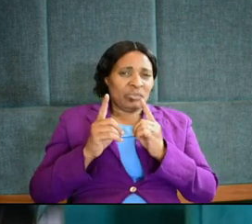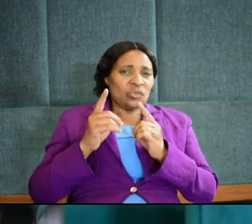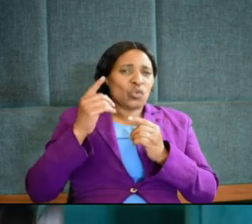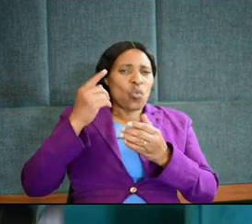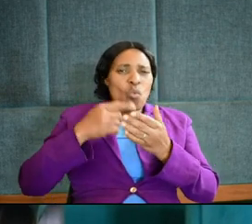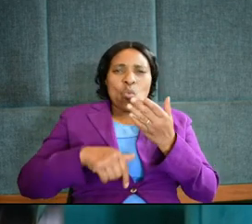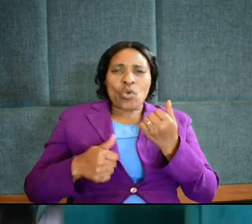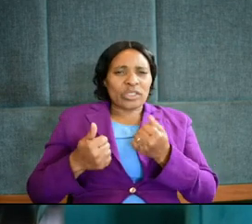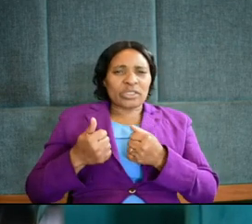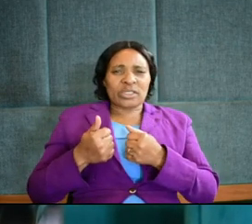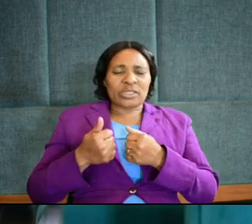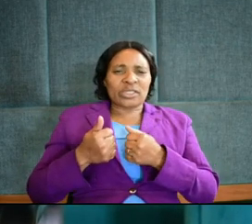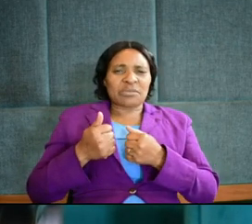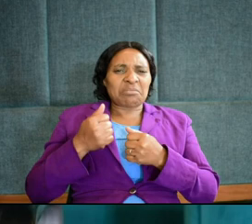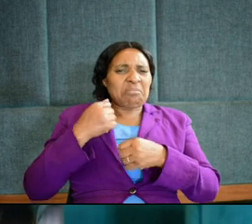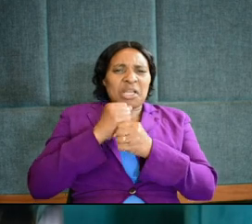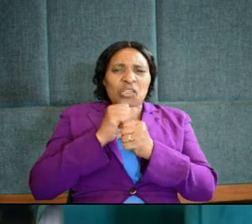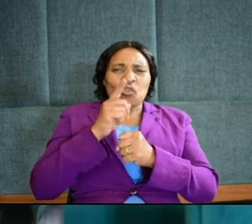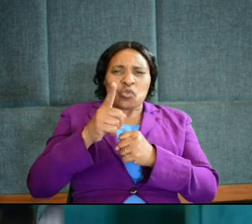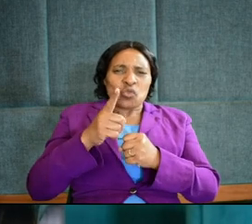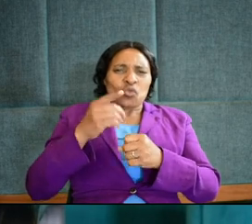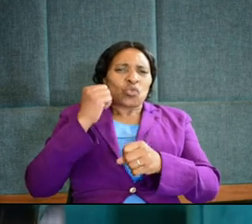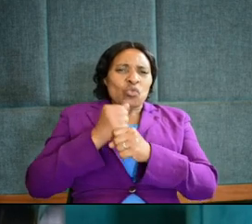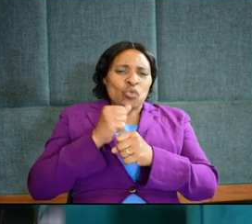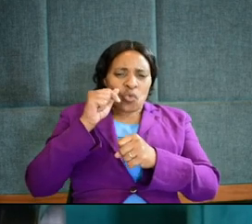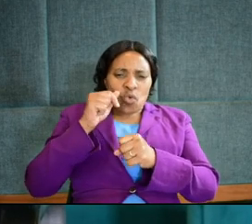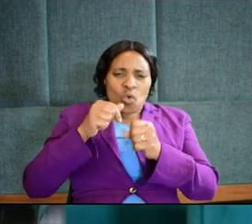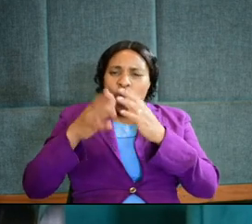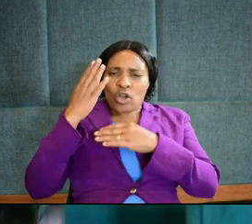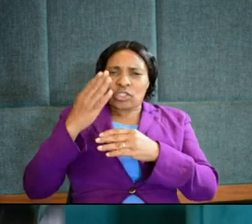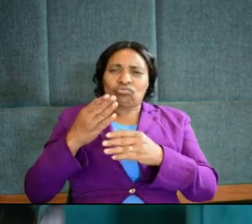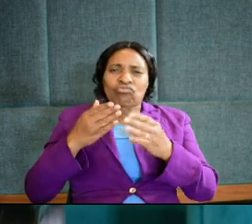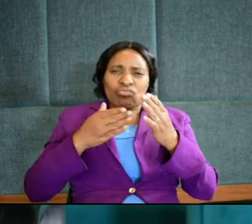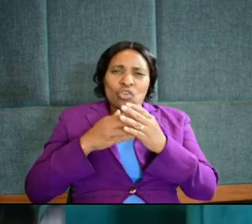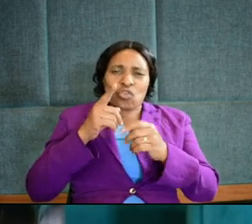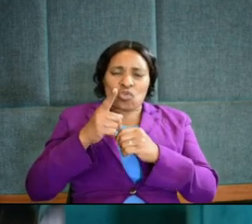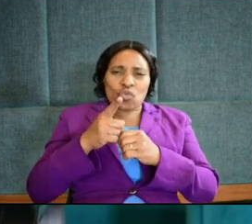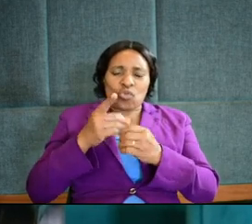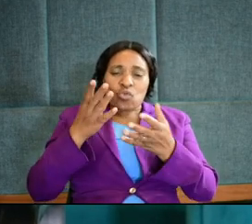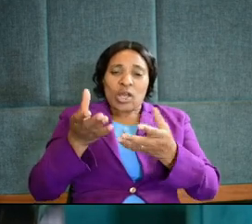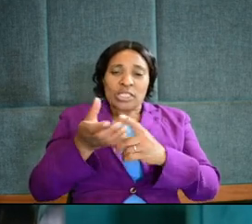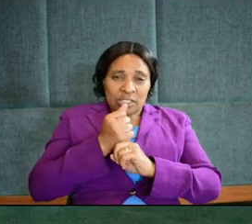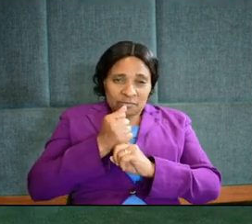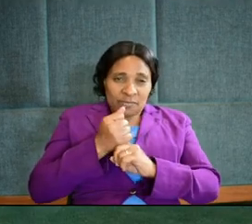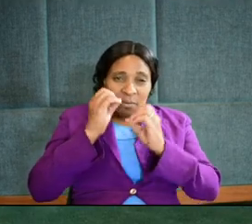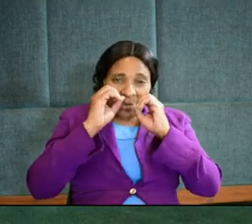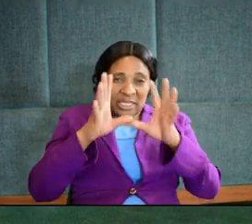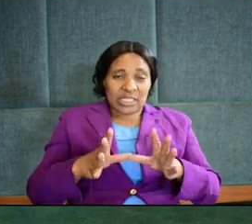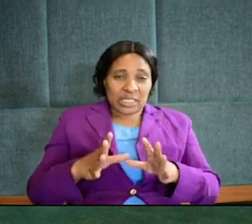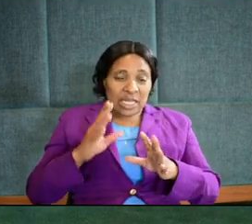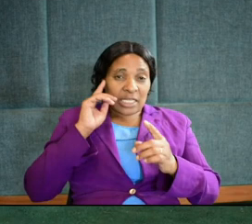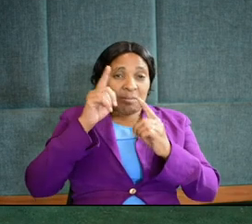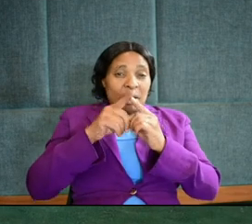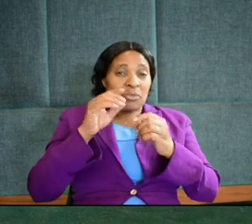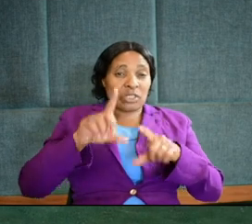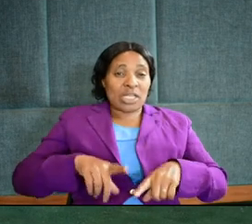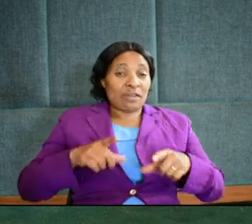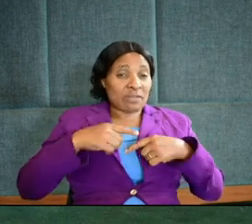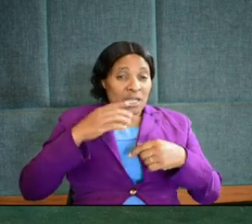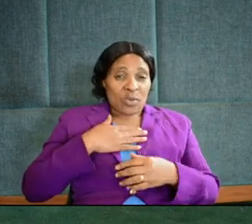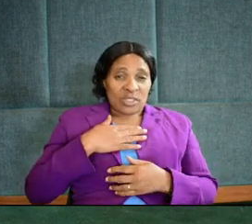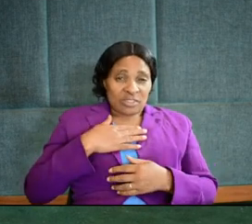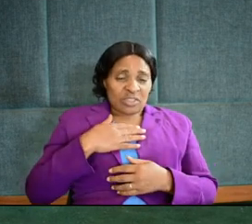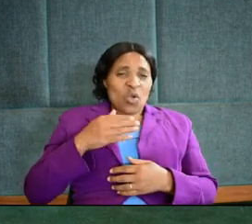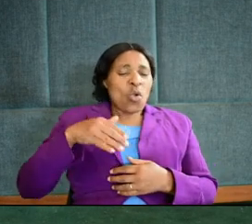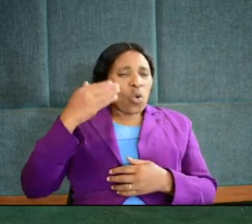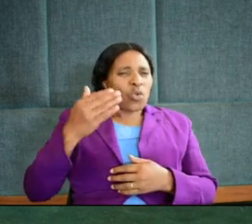what is it that we do that prevents God from achieving the blessing and the purpose in our lives? Yeah, very important.